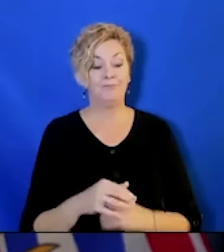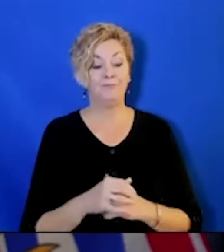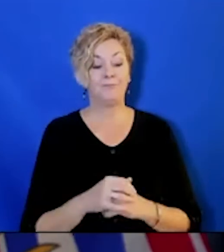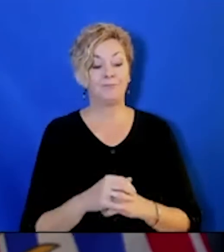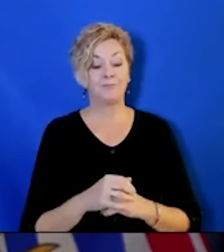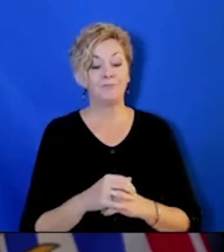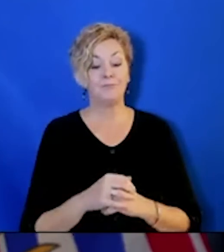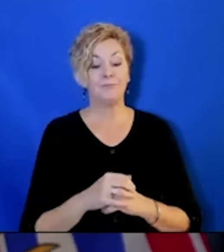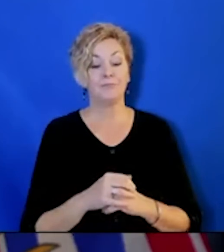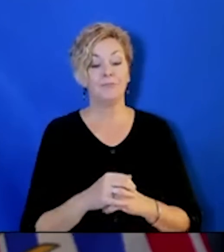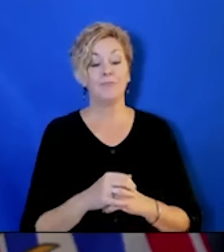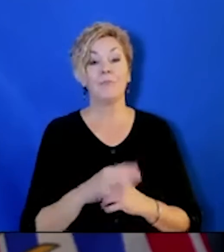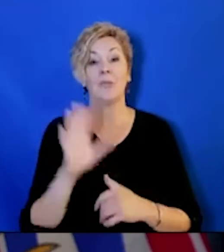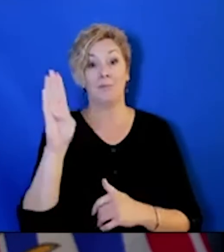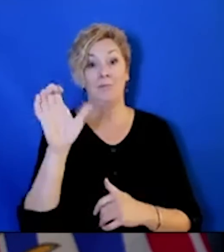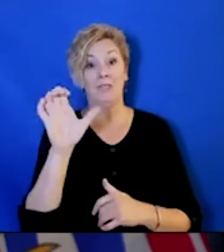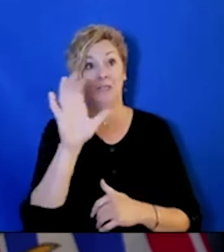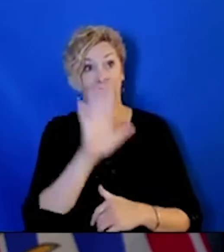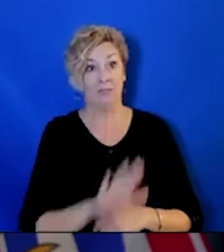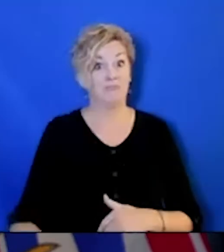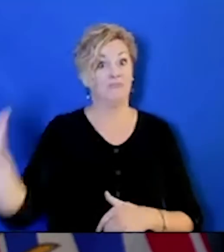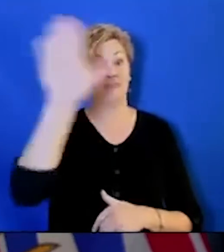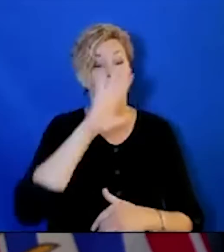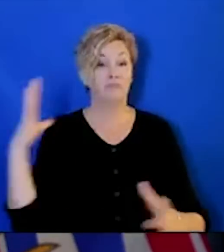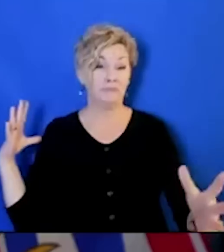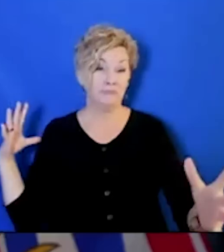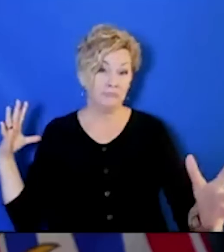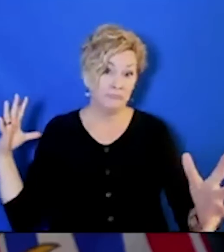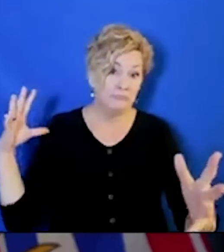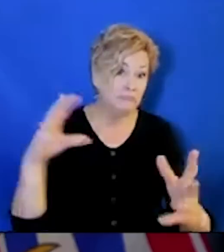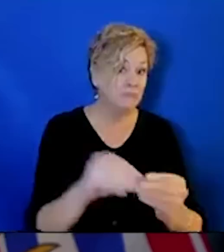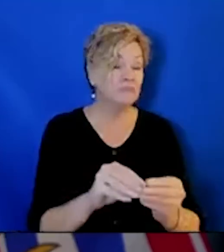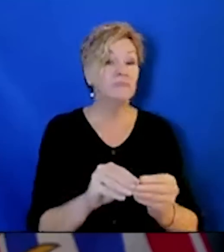the last 2 days. Giving our total of